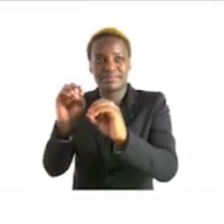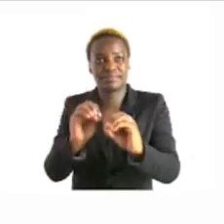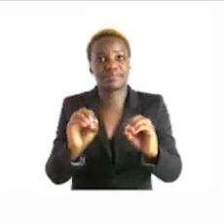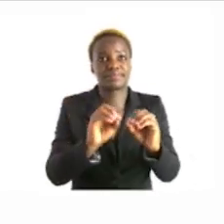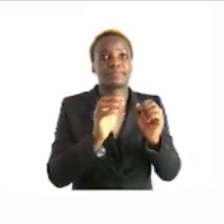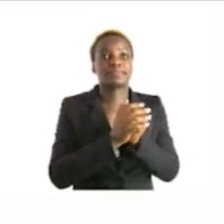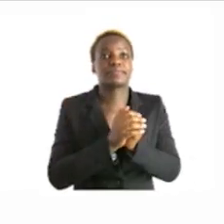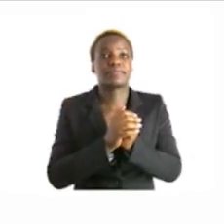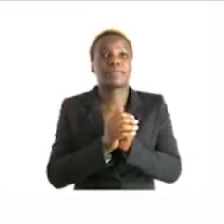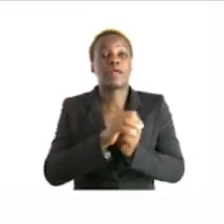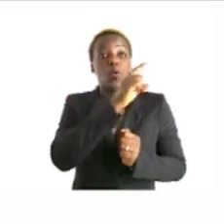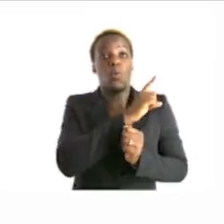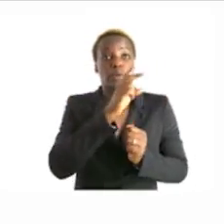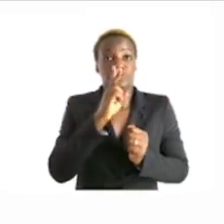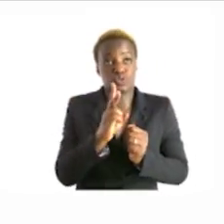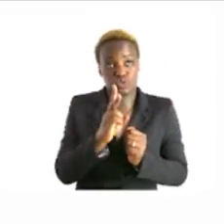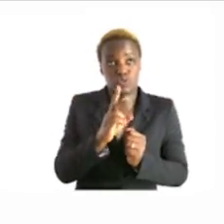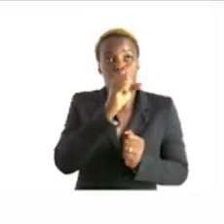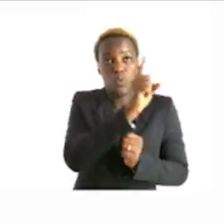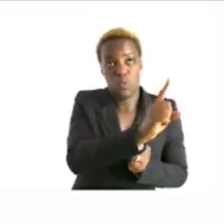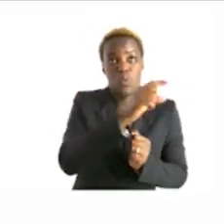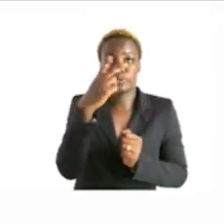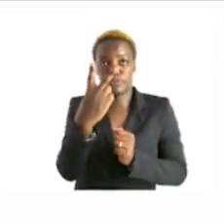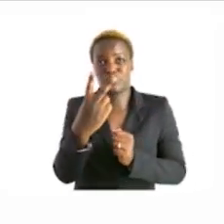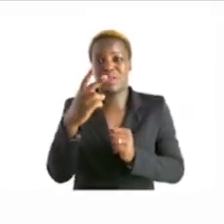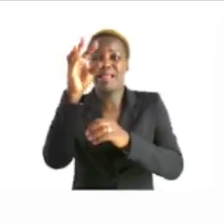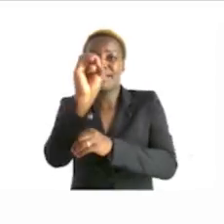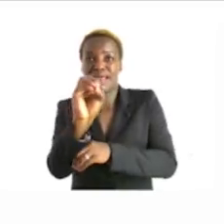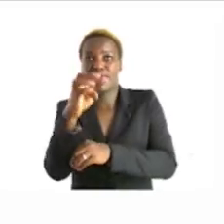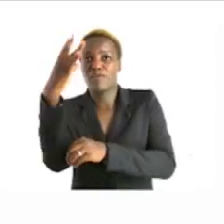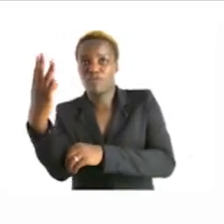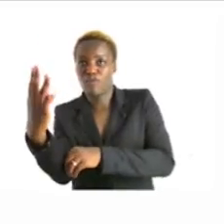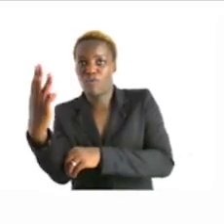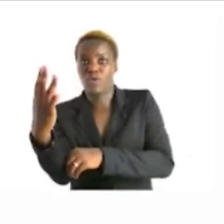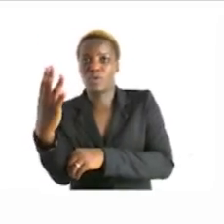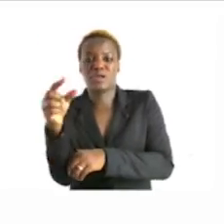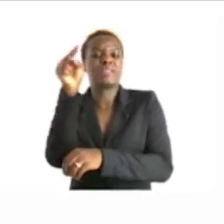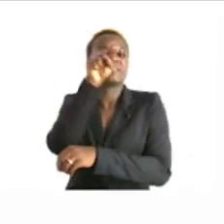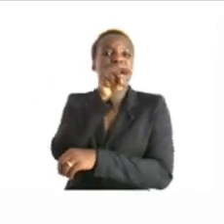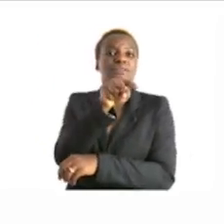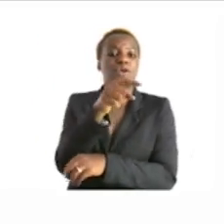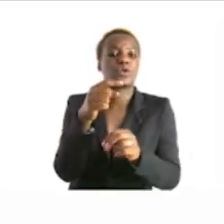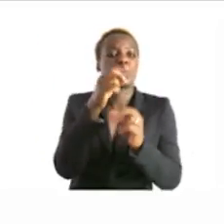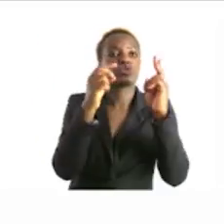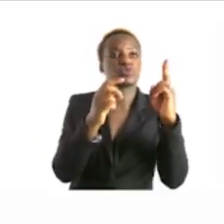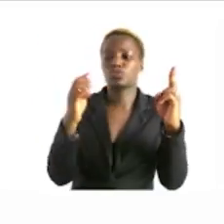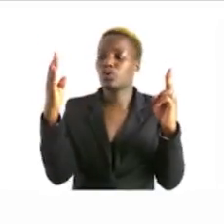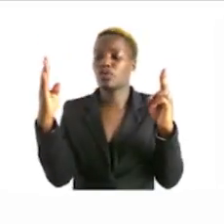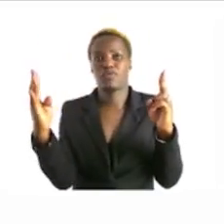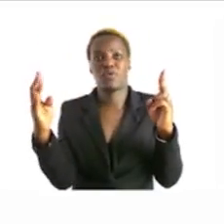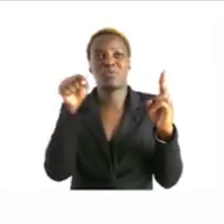and there is a gap and then we continue with number four what number do you think should come between two and a four